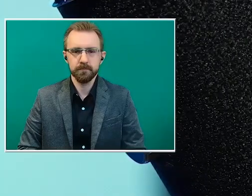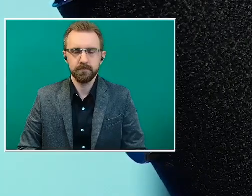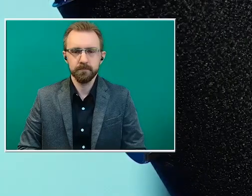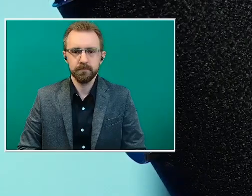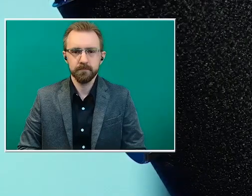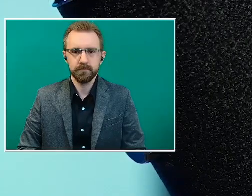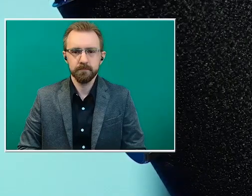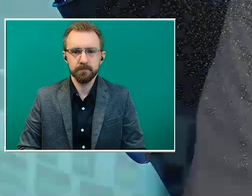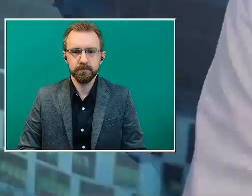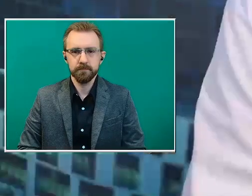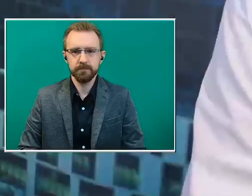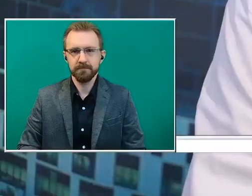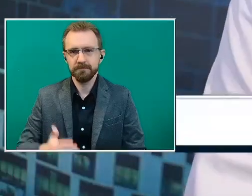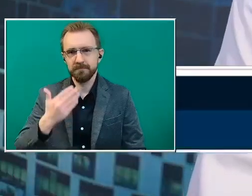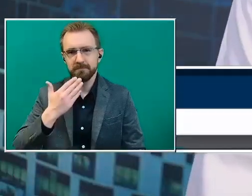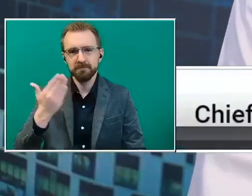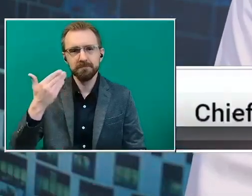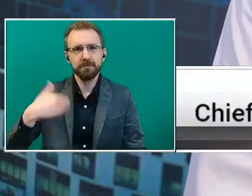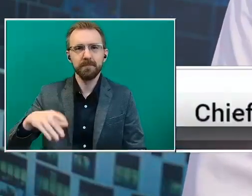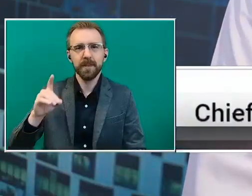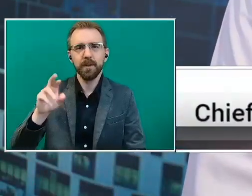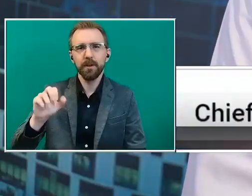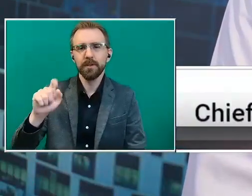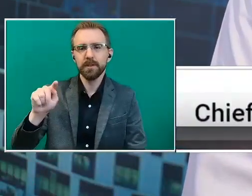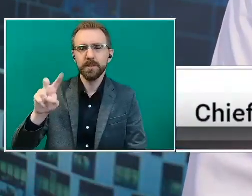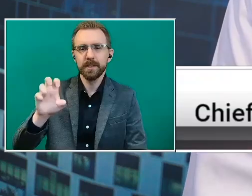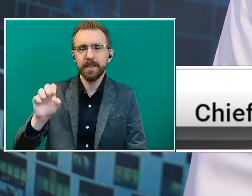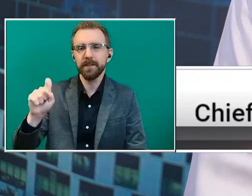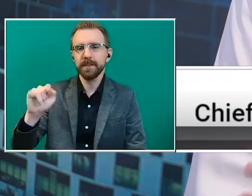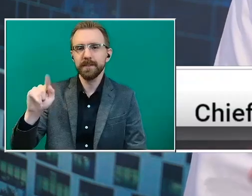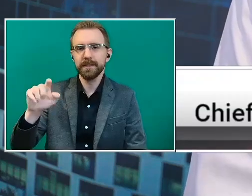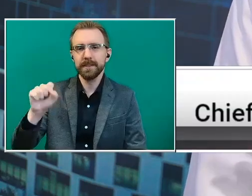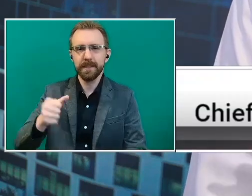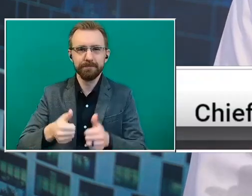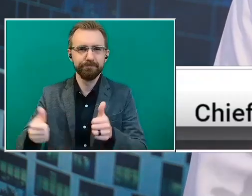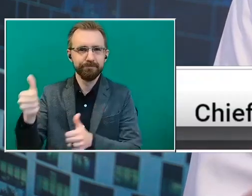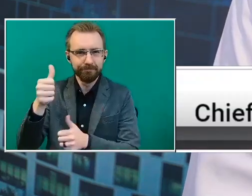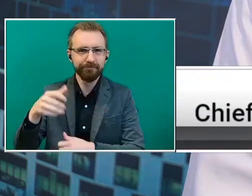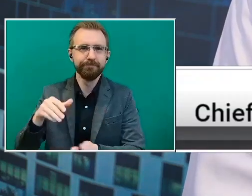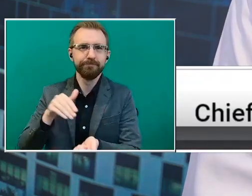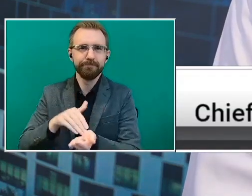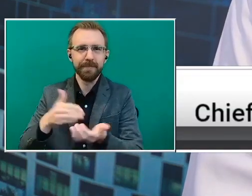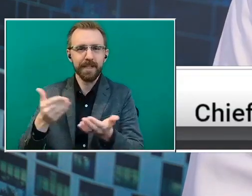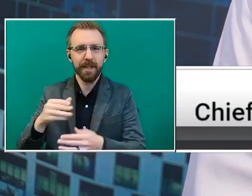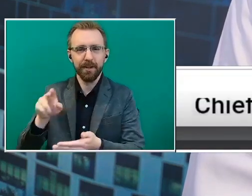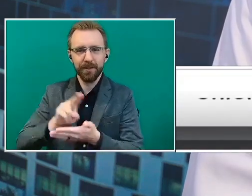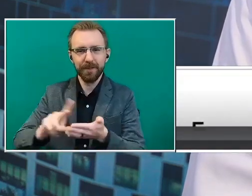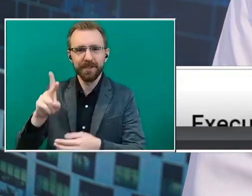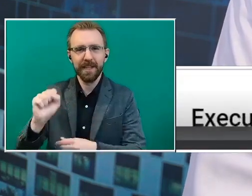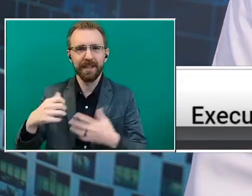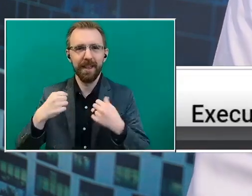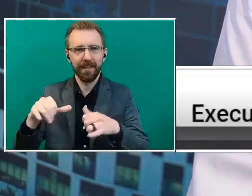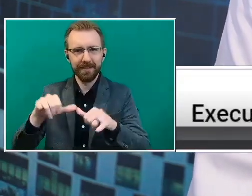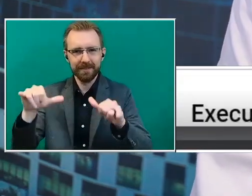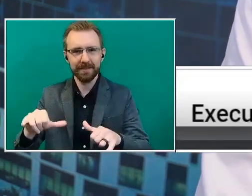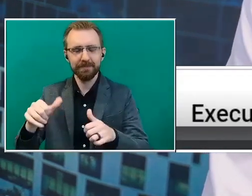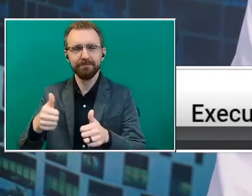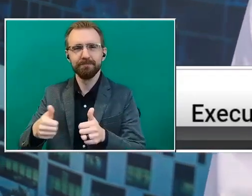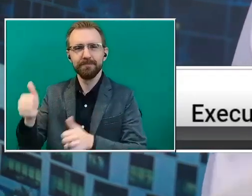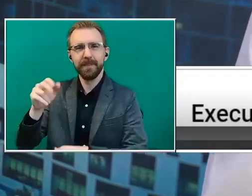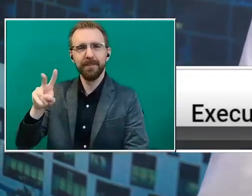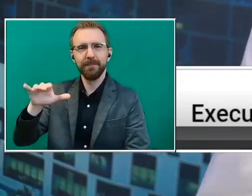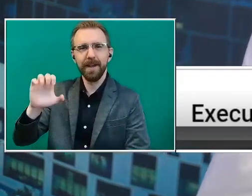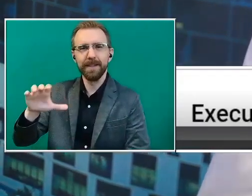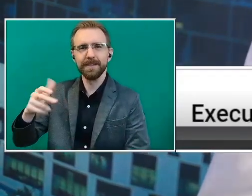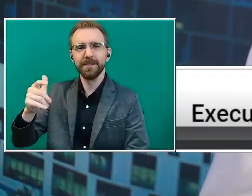Good morning. I'm Dr. Steve Stites, Chief Medical Officer here at the University of Kansas Health System and Executive Vice Chancellor of the University of Kansas Medical Center.